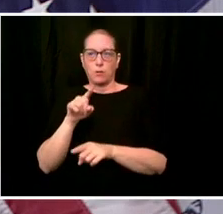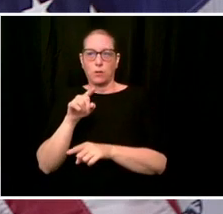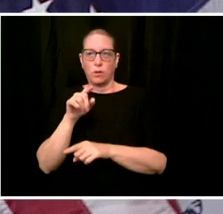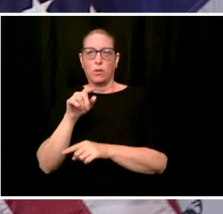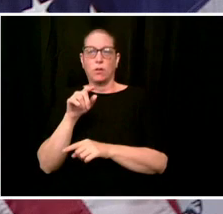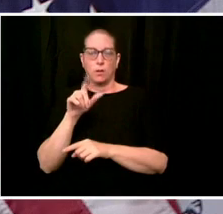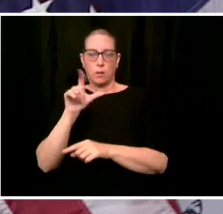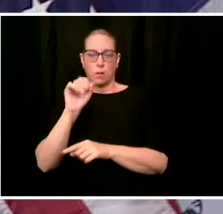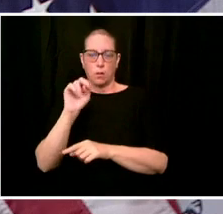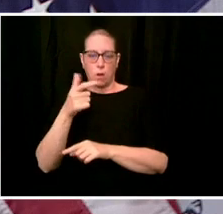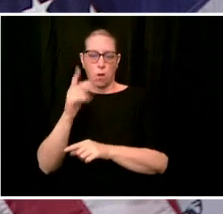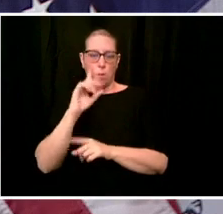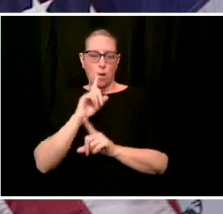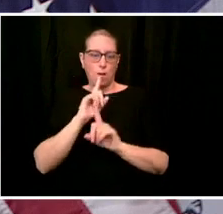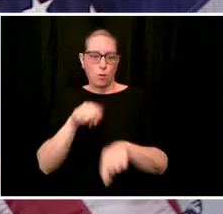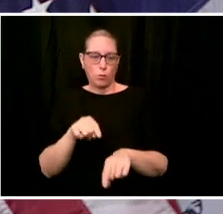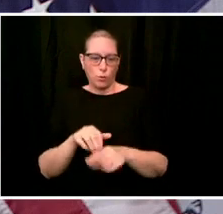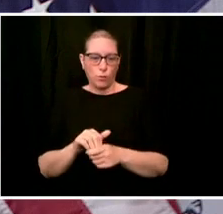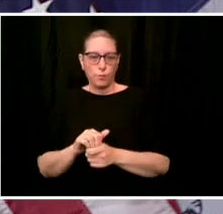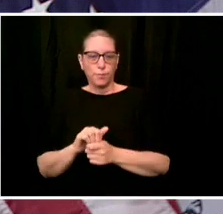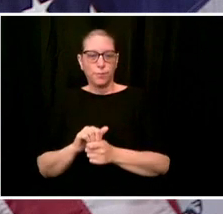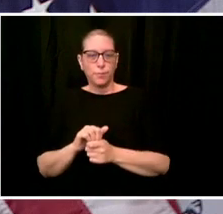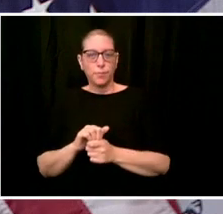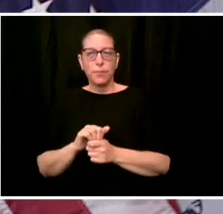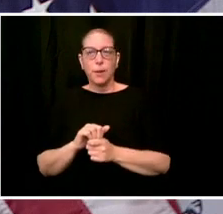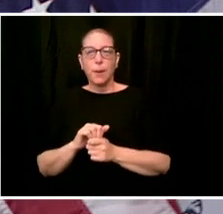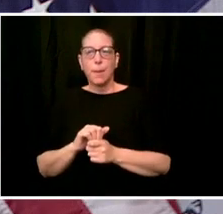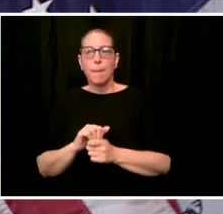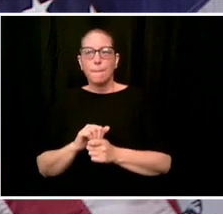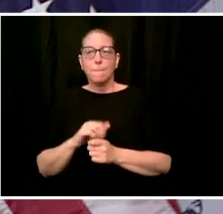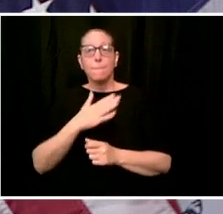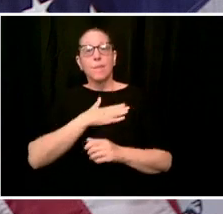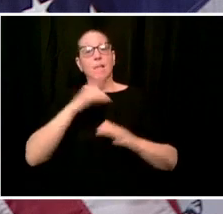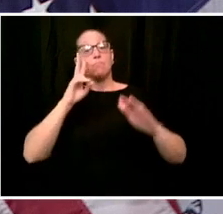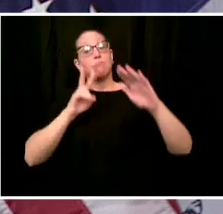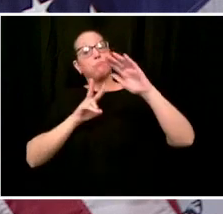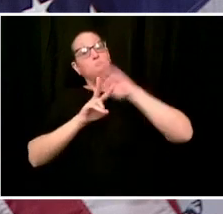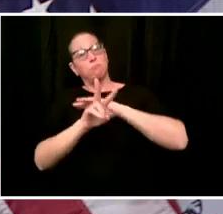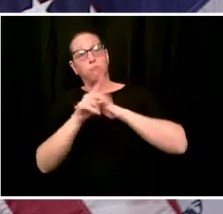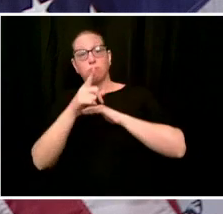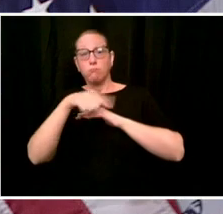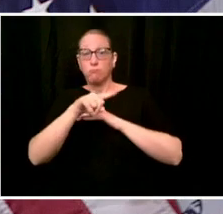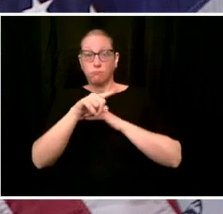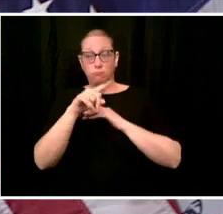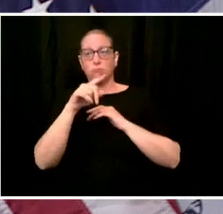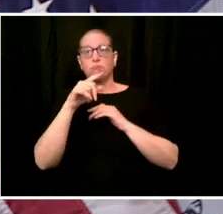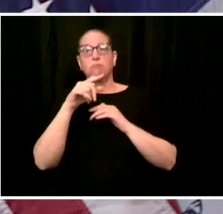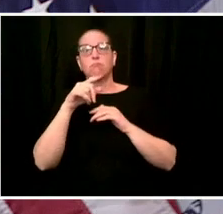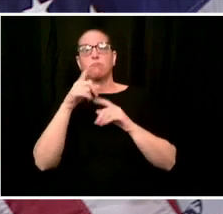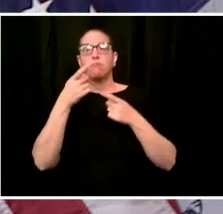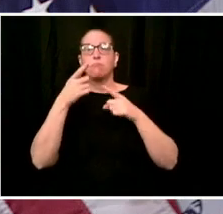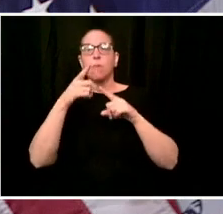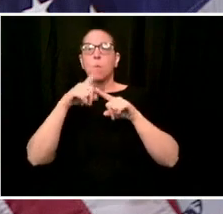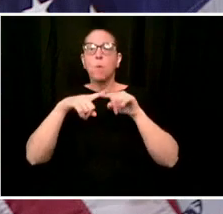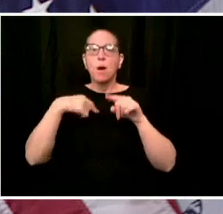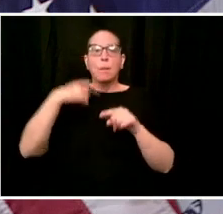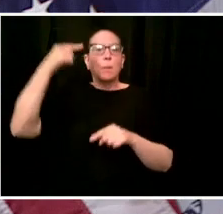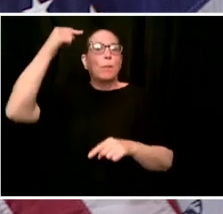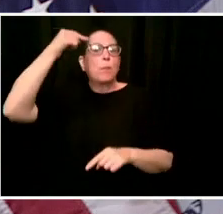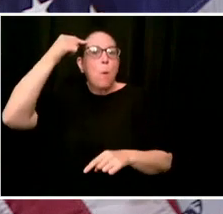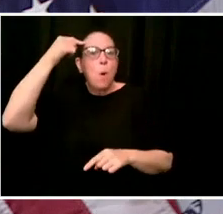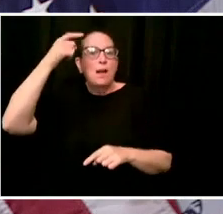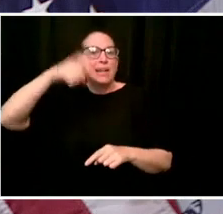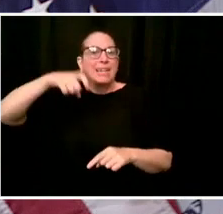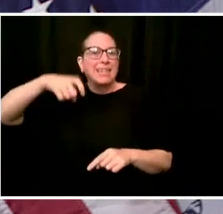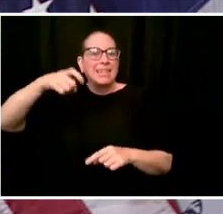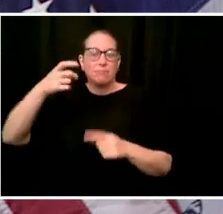Clearly, that projection is based on the hotel rooms, on what we expect to need immediately. But I want to be